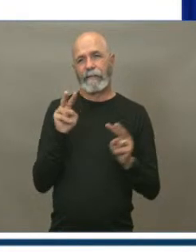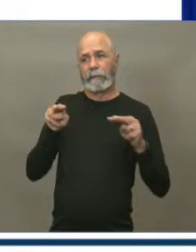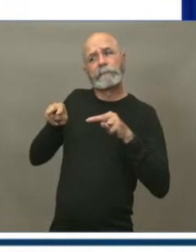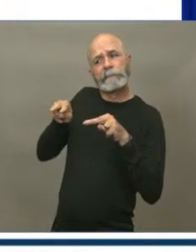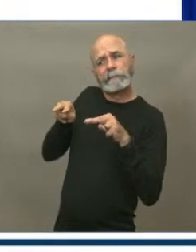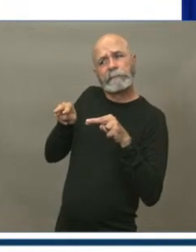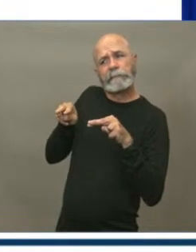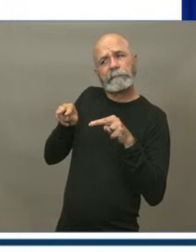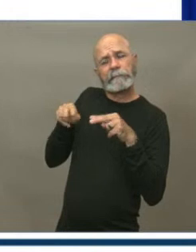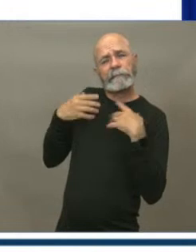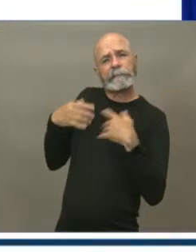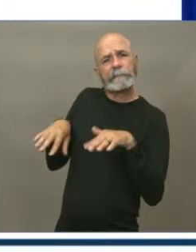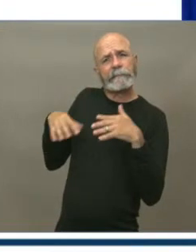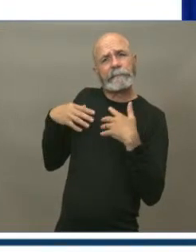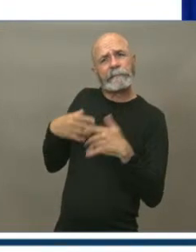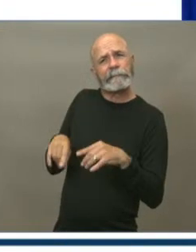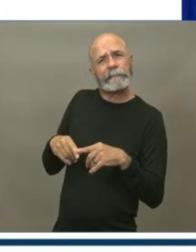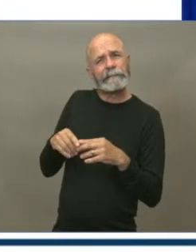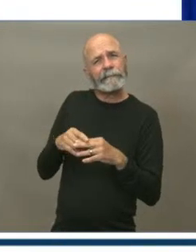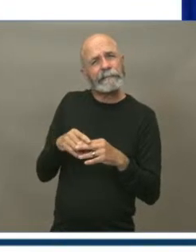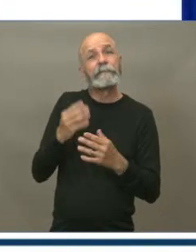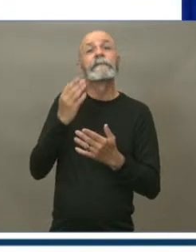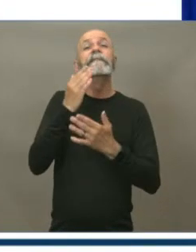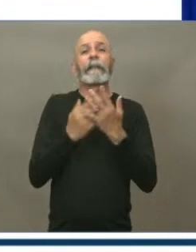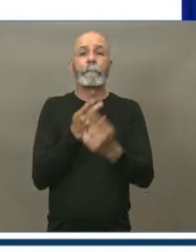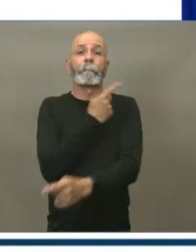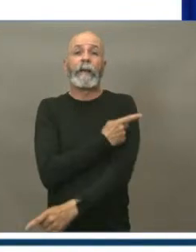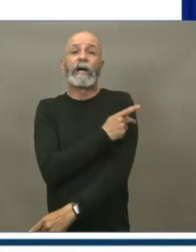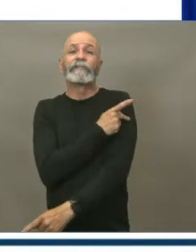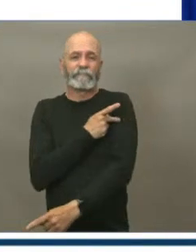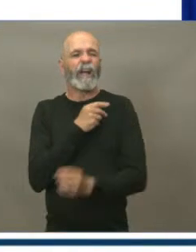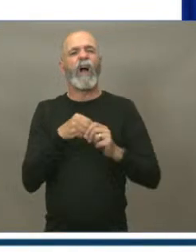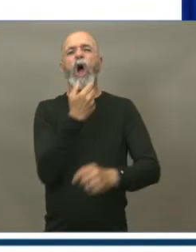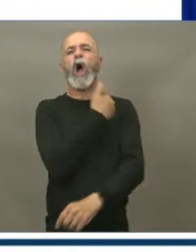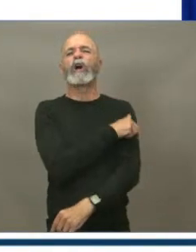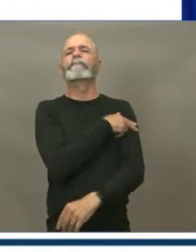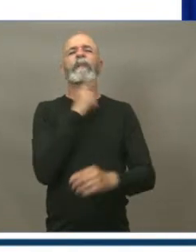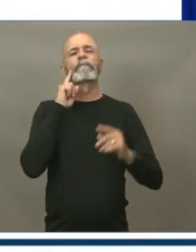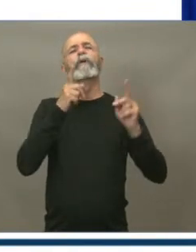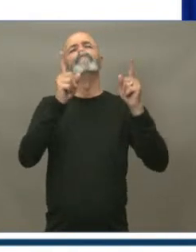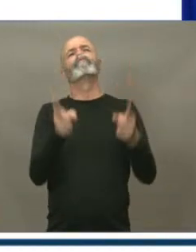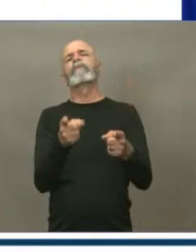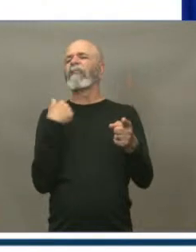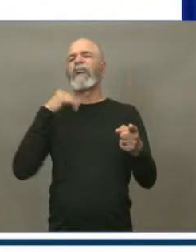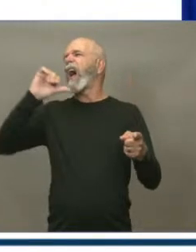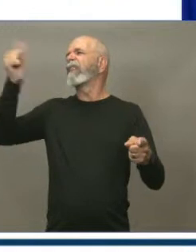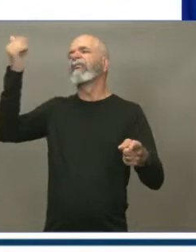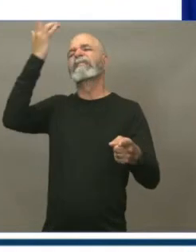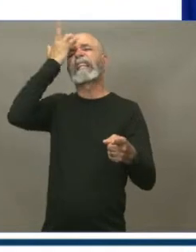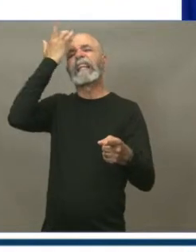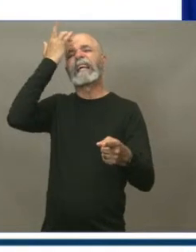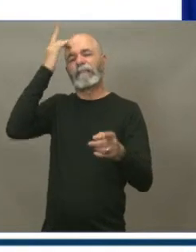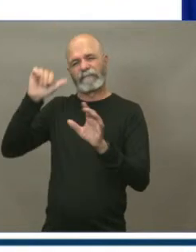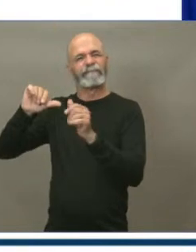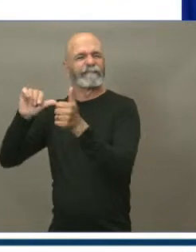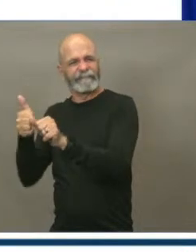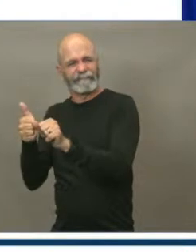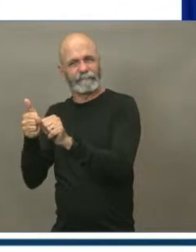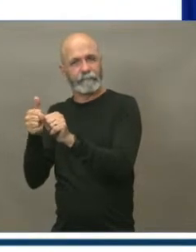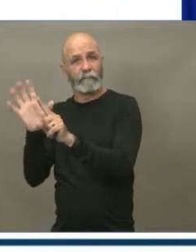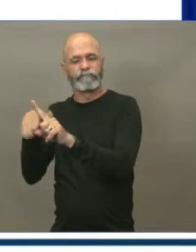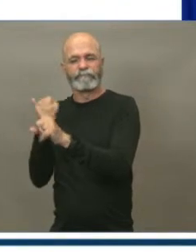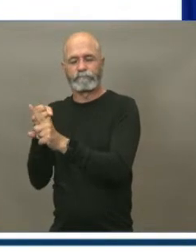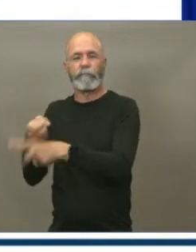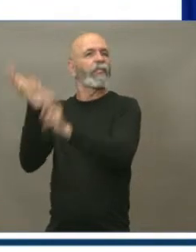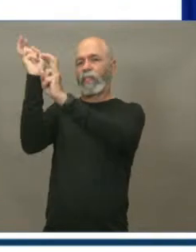who contracted the virus while in hospital. We now have more hospitalizations than we had in the first and second wave combined.